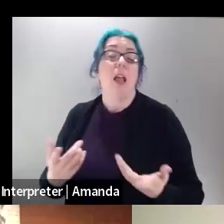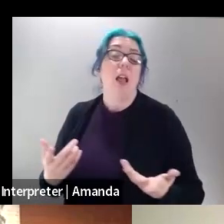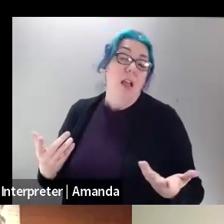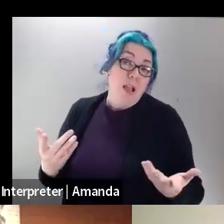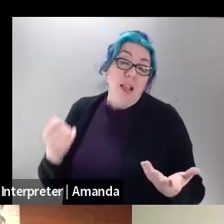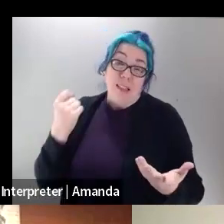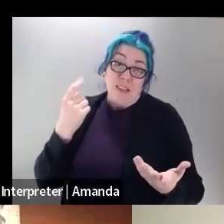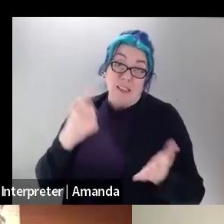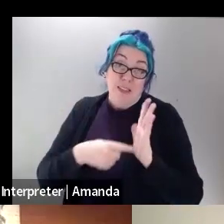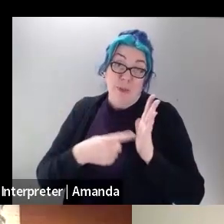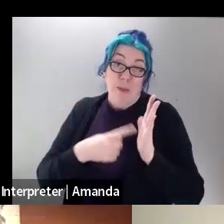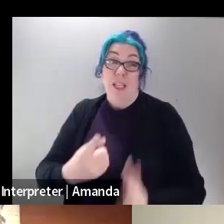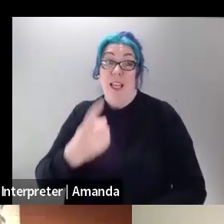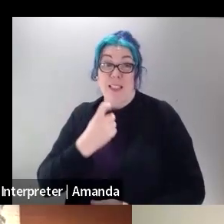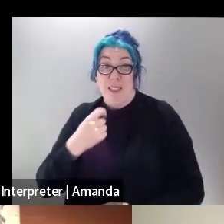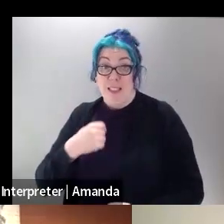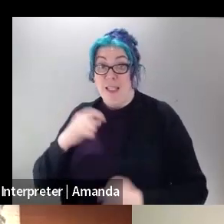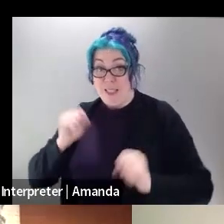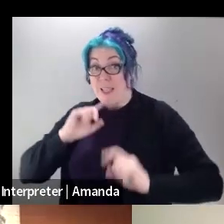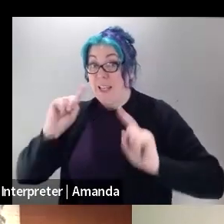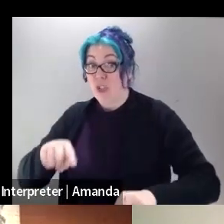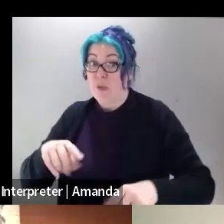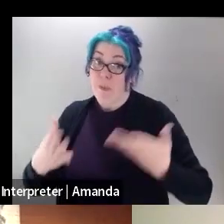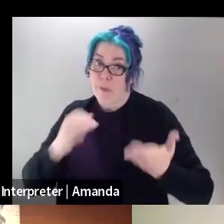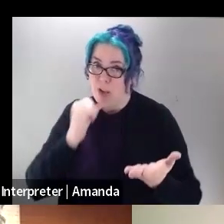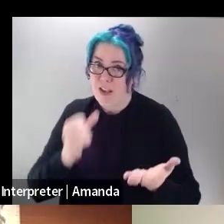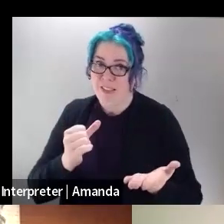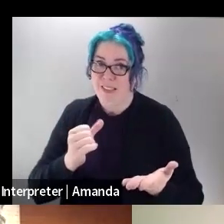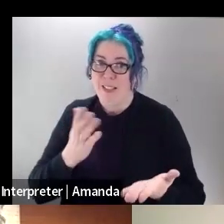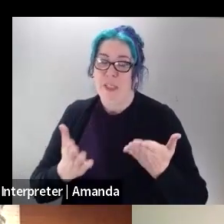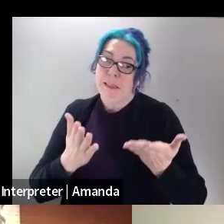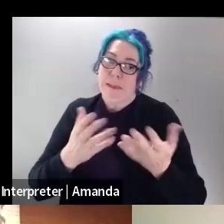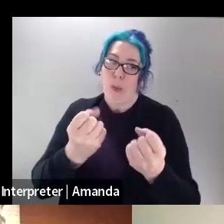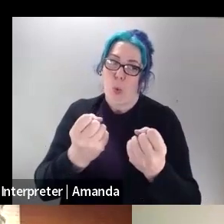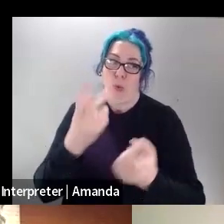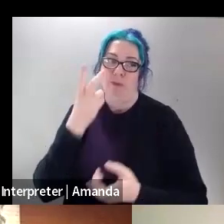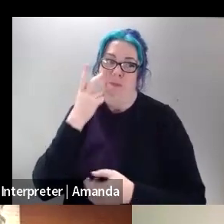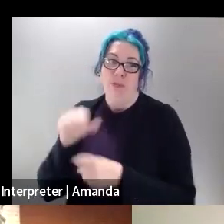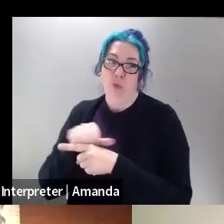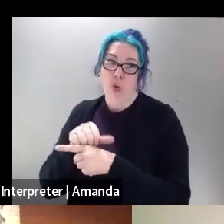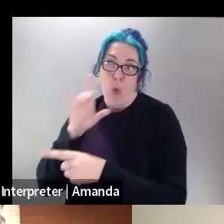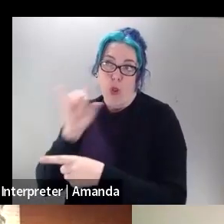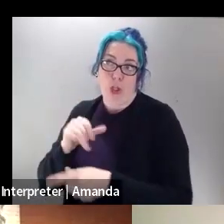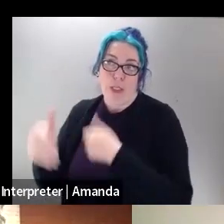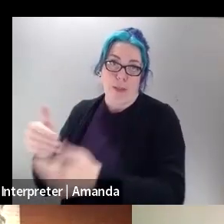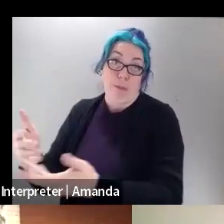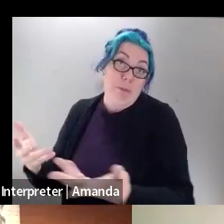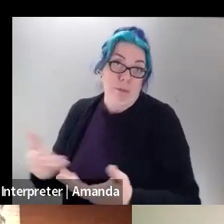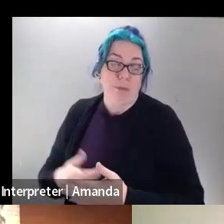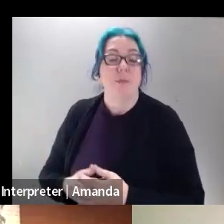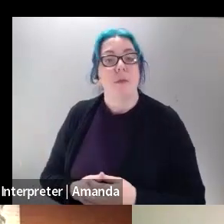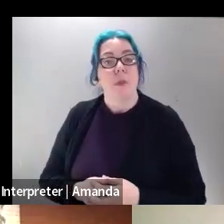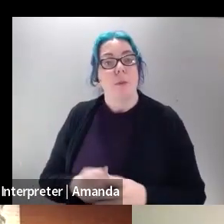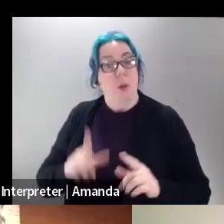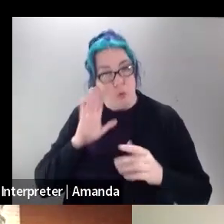this point. That's what rehearsal is for. But would love to know what you're wondering about, sure. And I will, the only promise I can do is